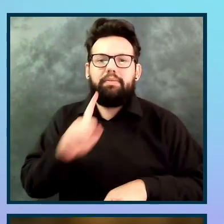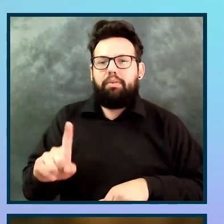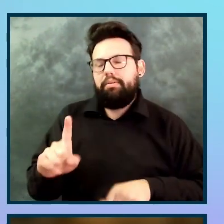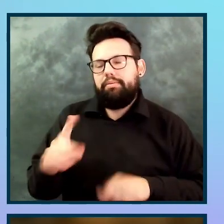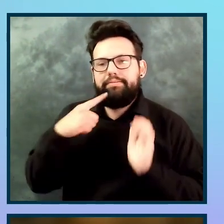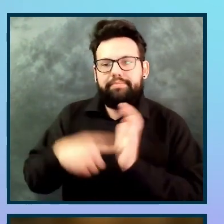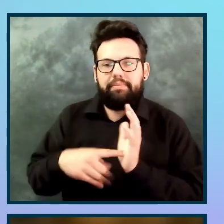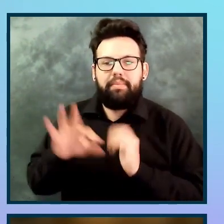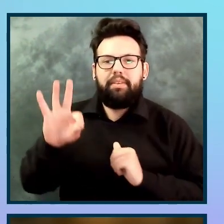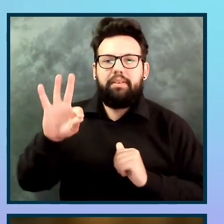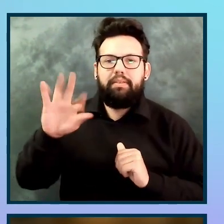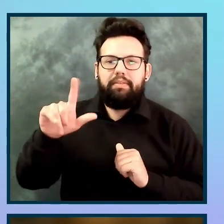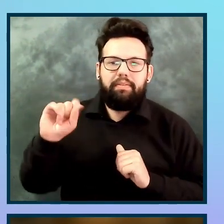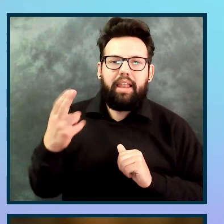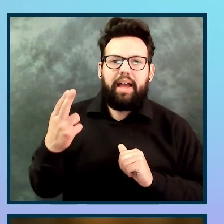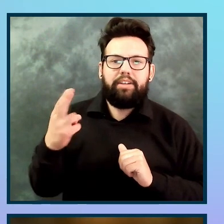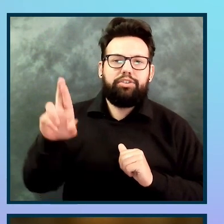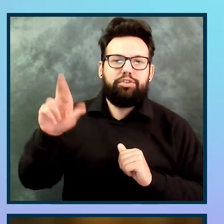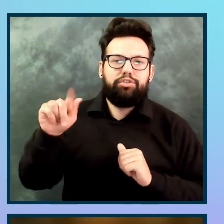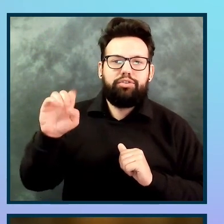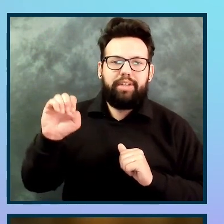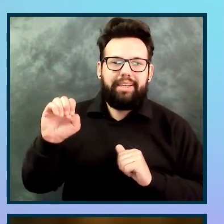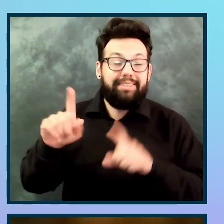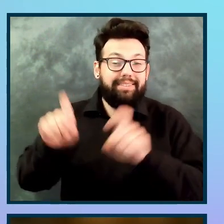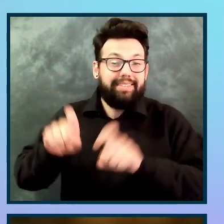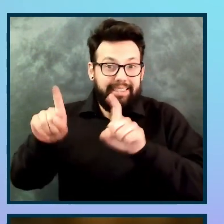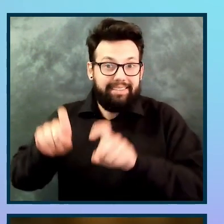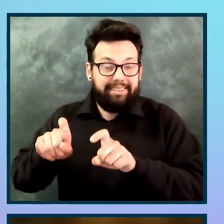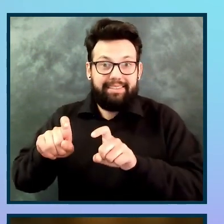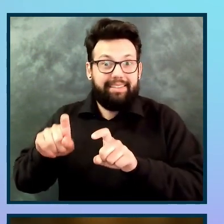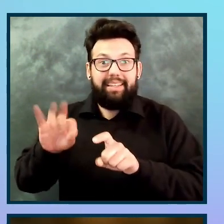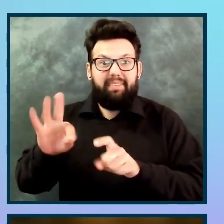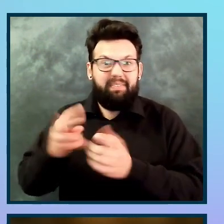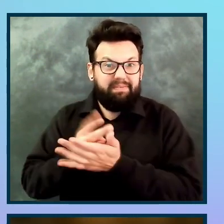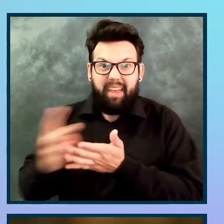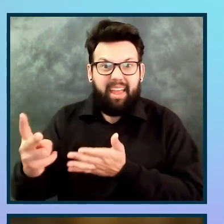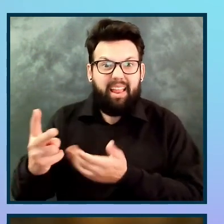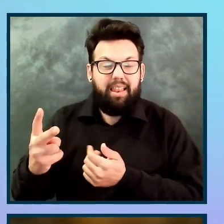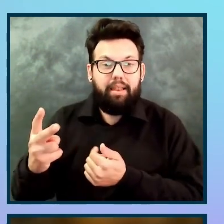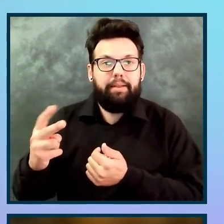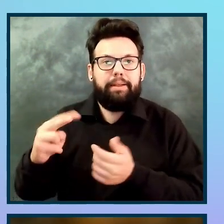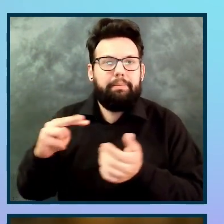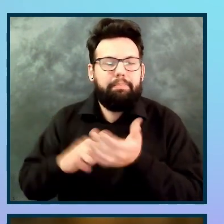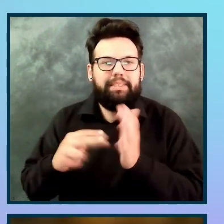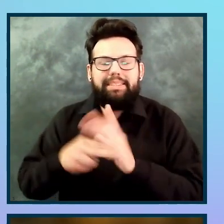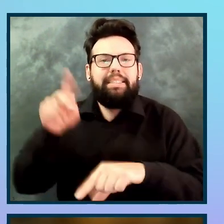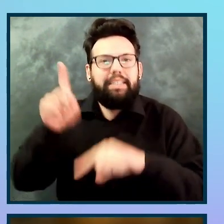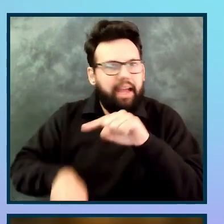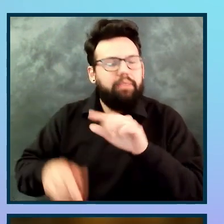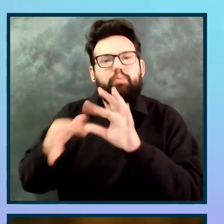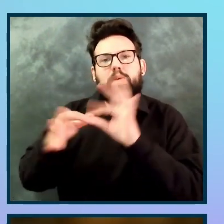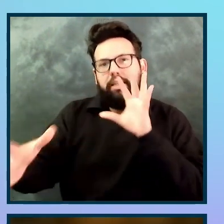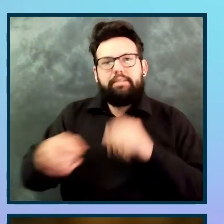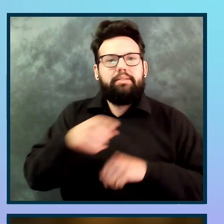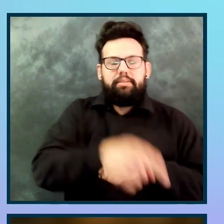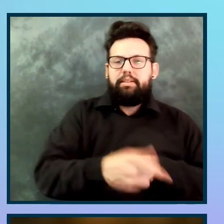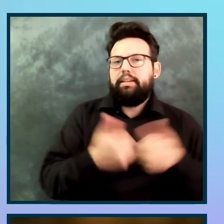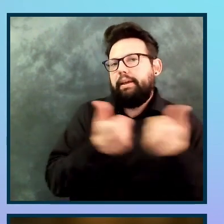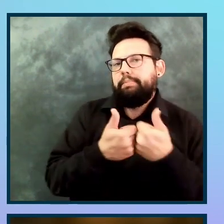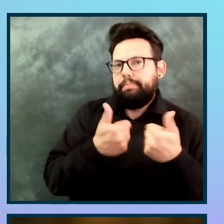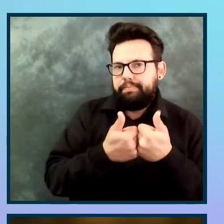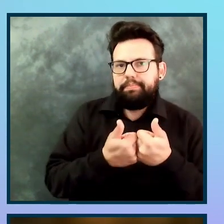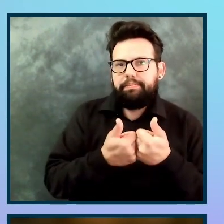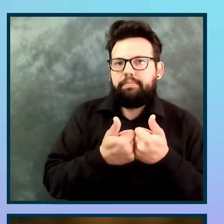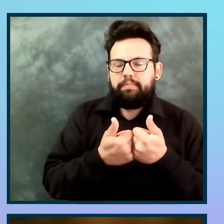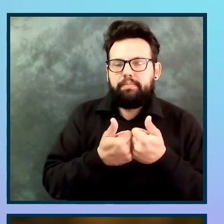don't pass a flash rate test, then we won't release a game, for example. And